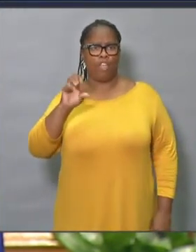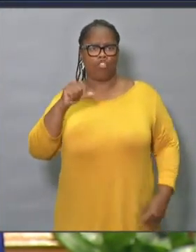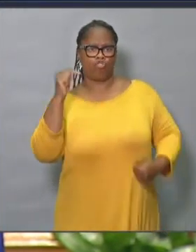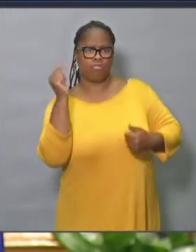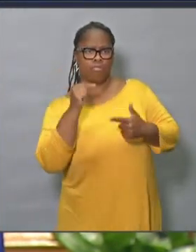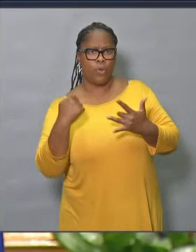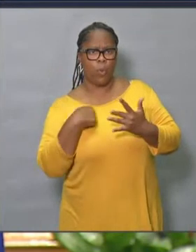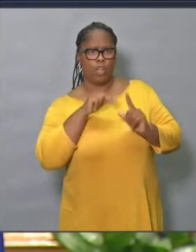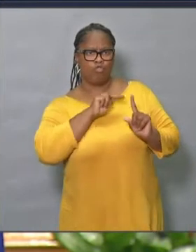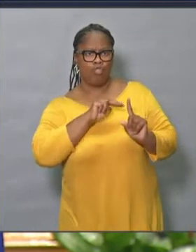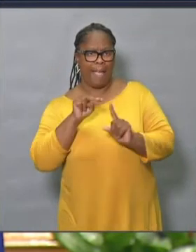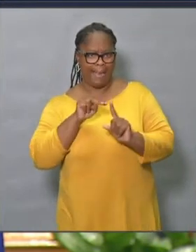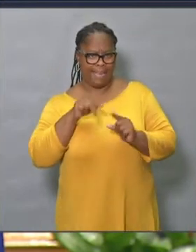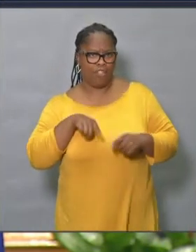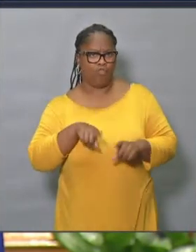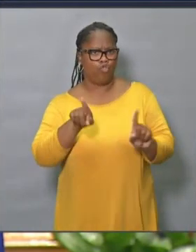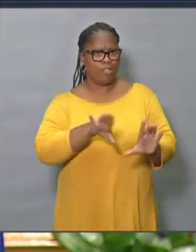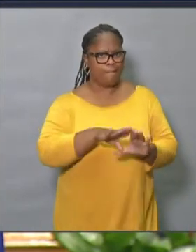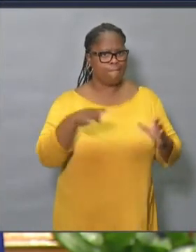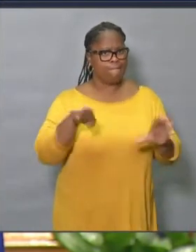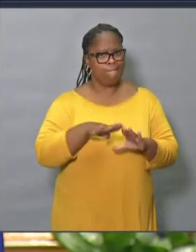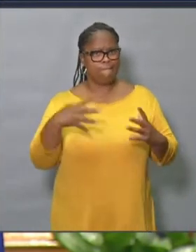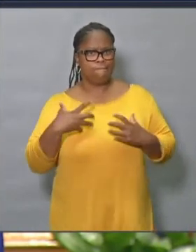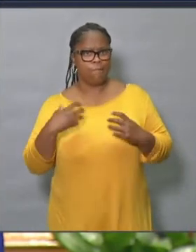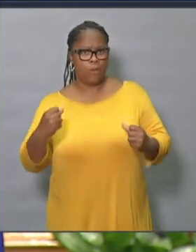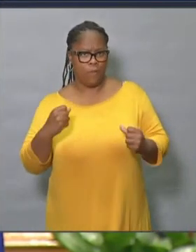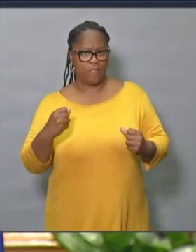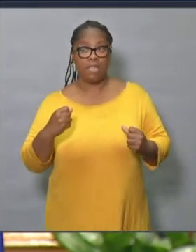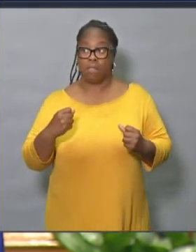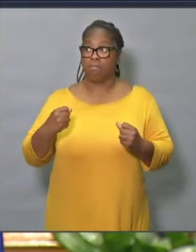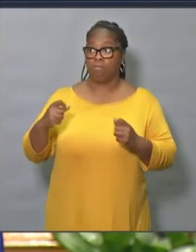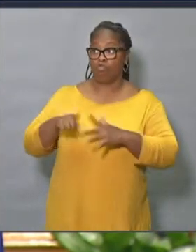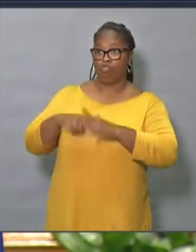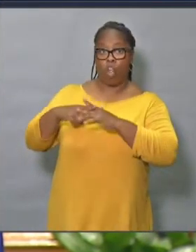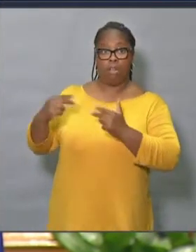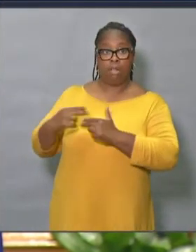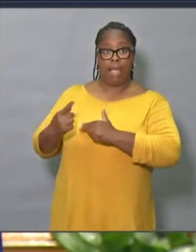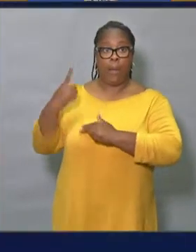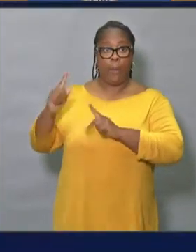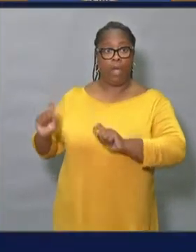the changes that we're seeing over time. Please advance slide 1.